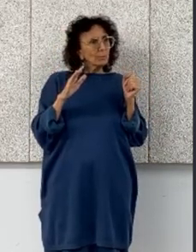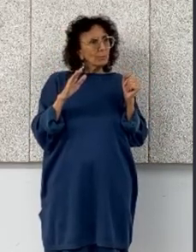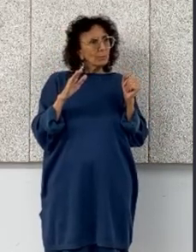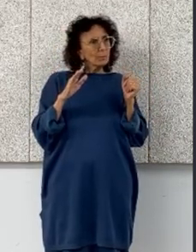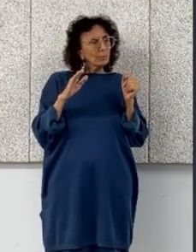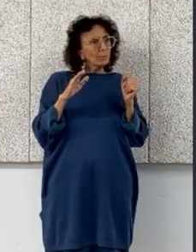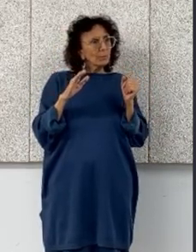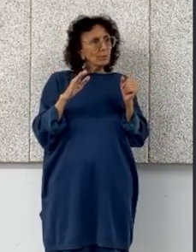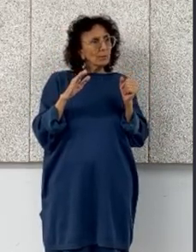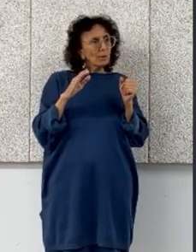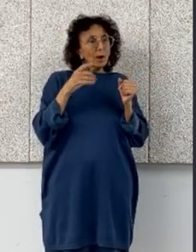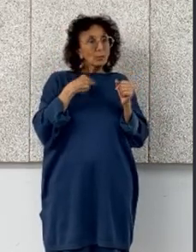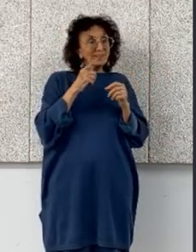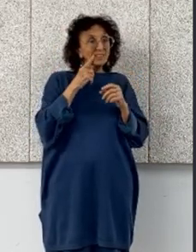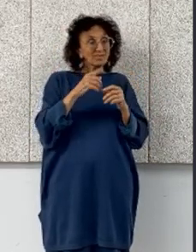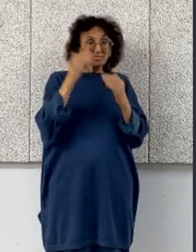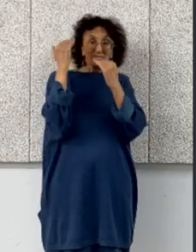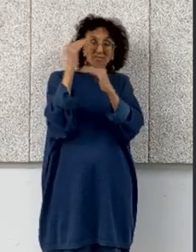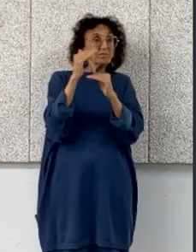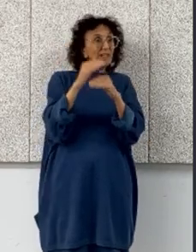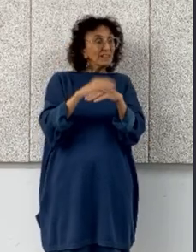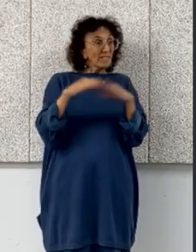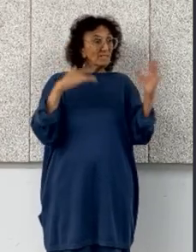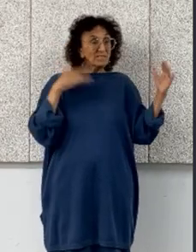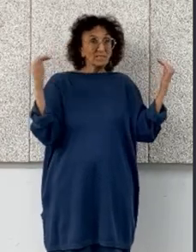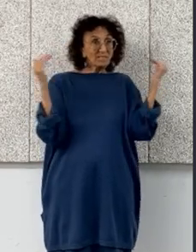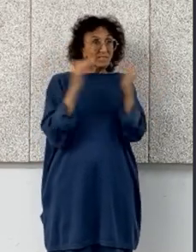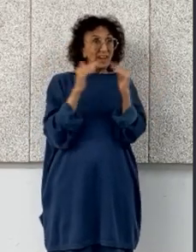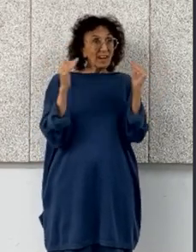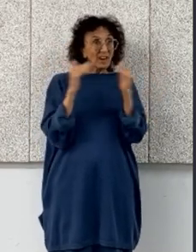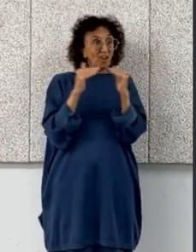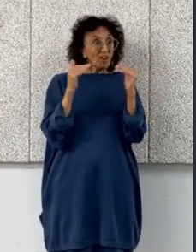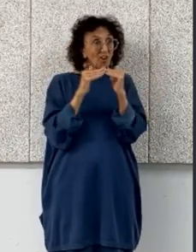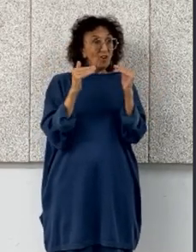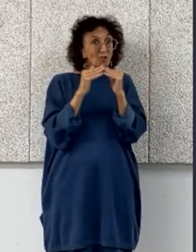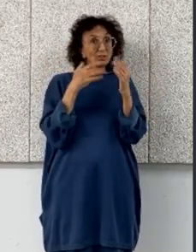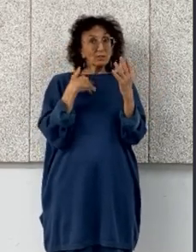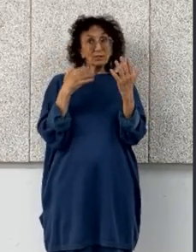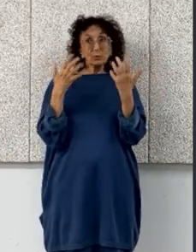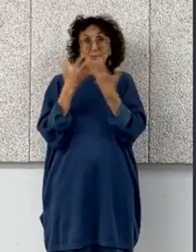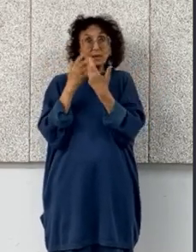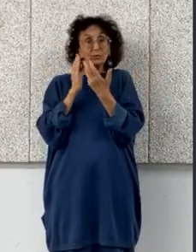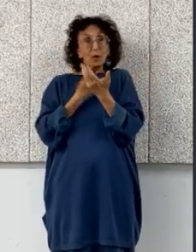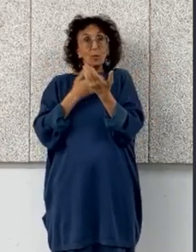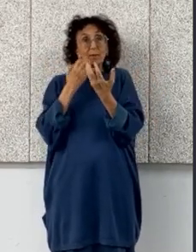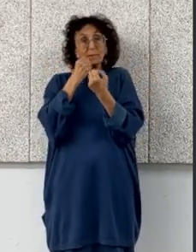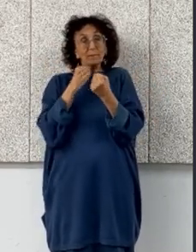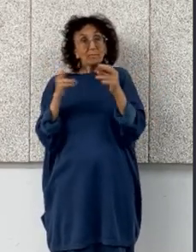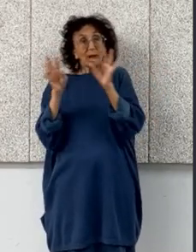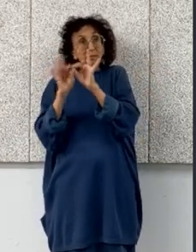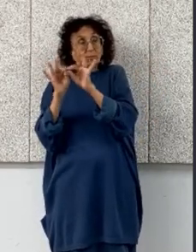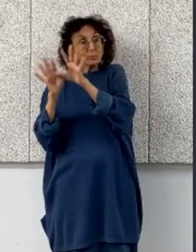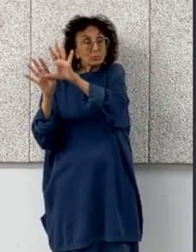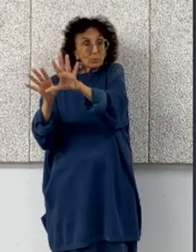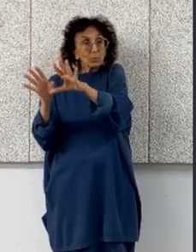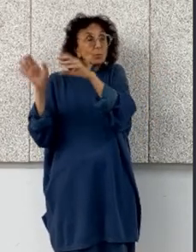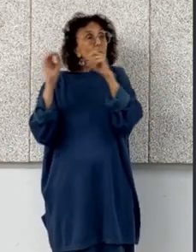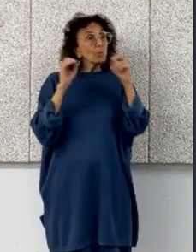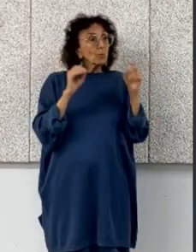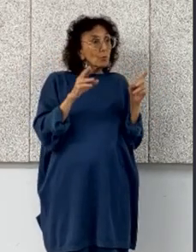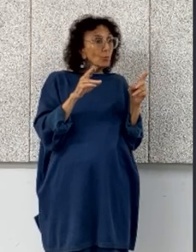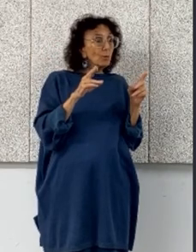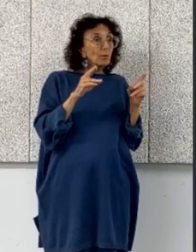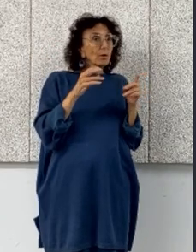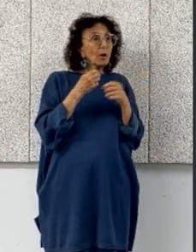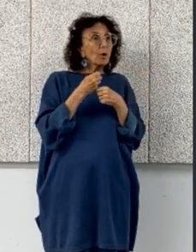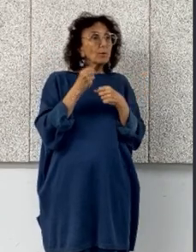we're going for? Is this equitable? Does this live up to our other values? Or are we treating